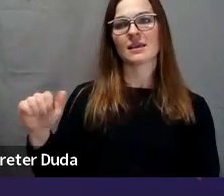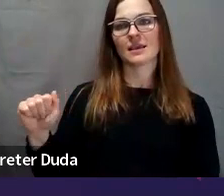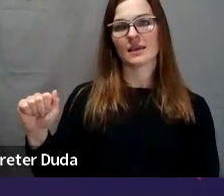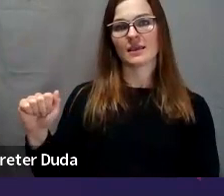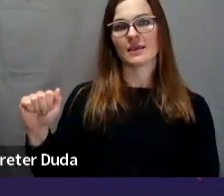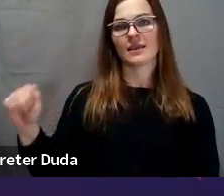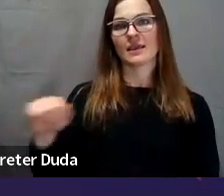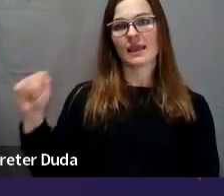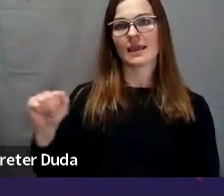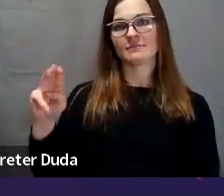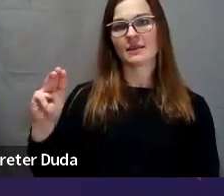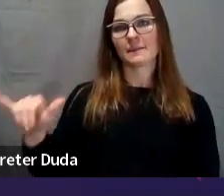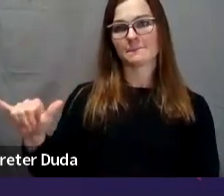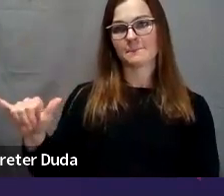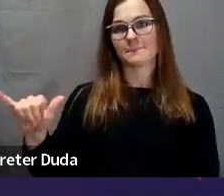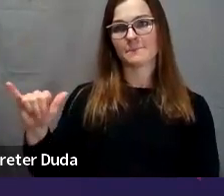JILEESA at